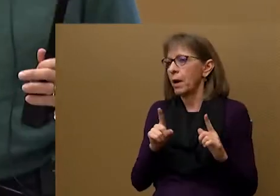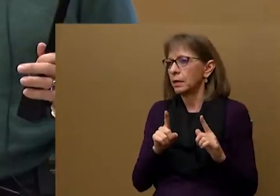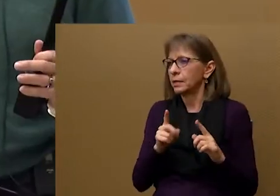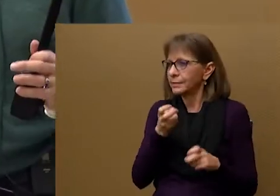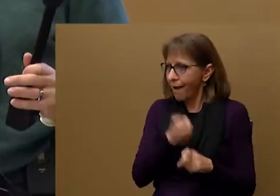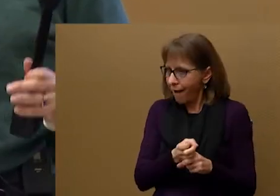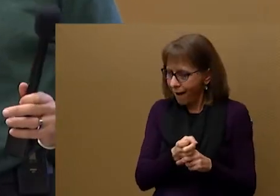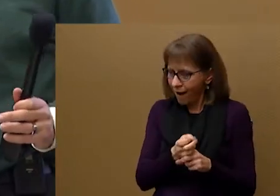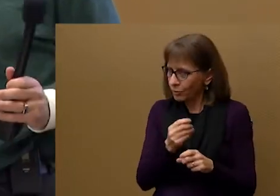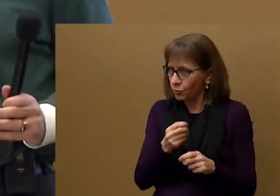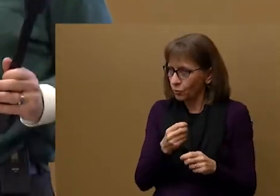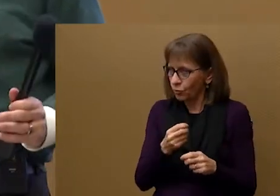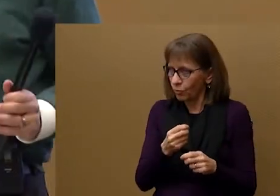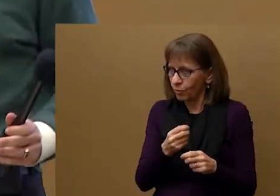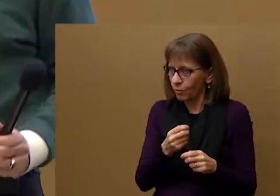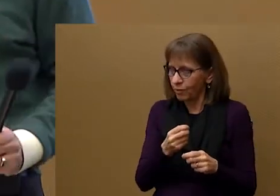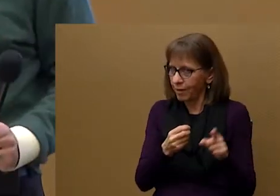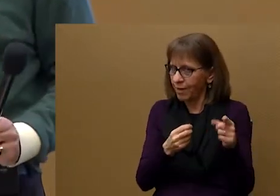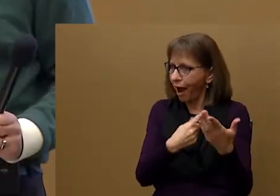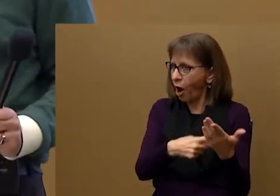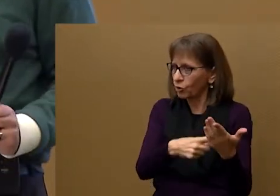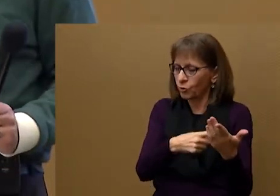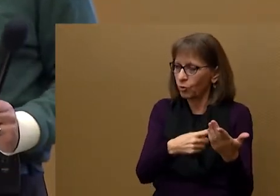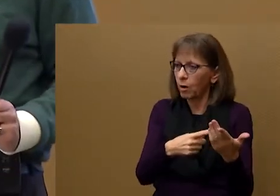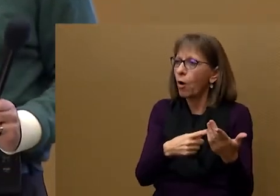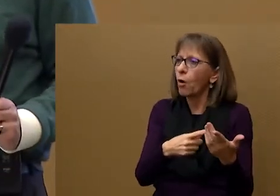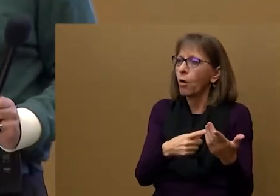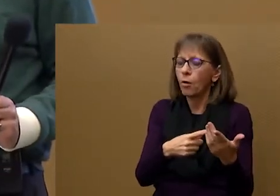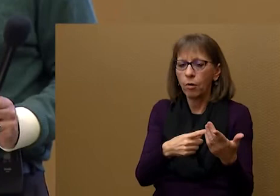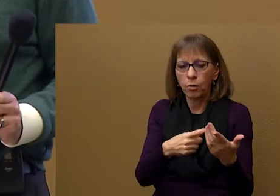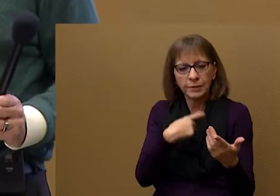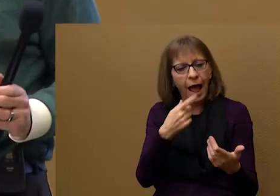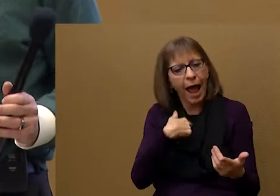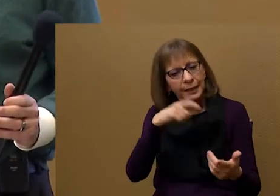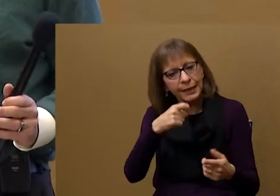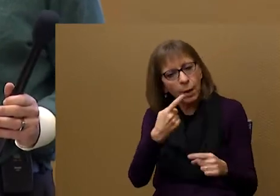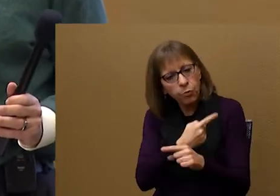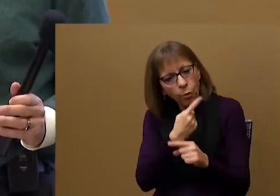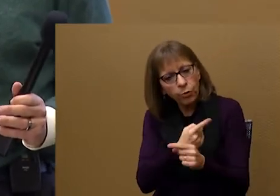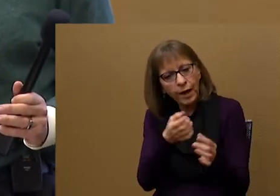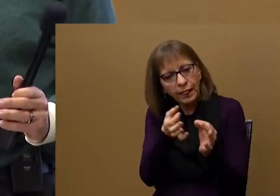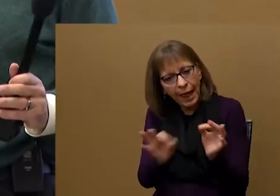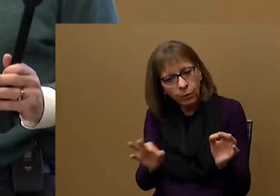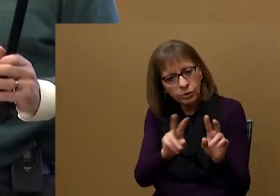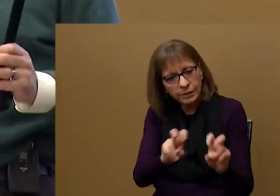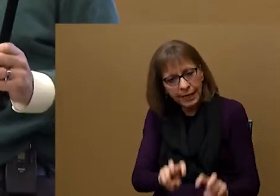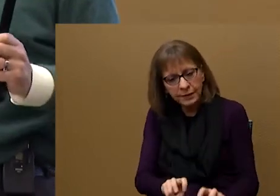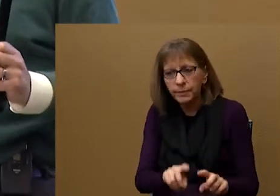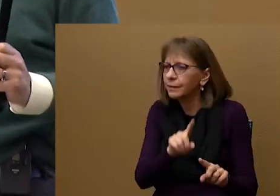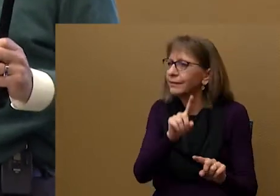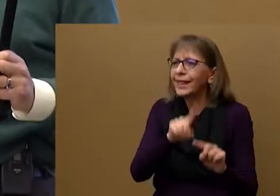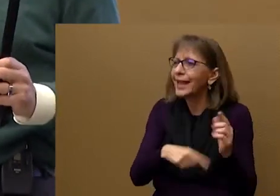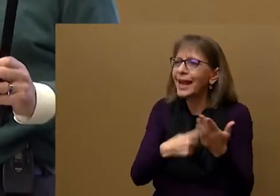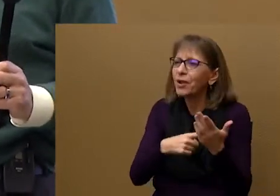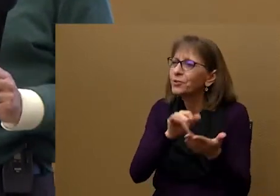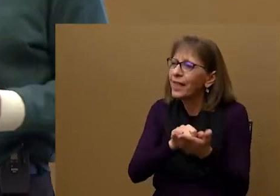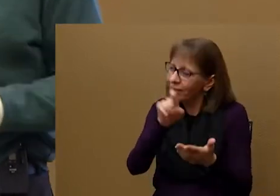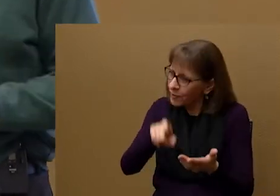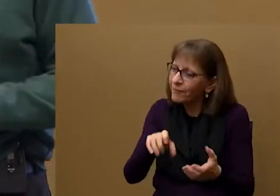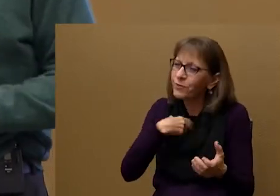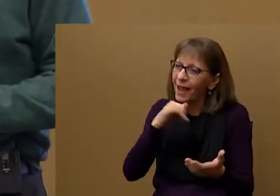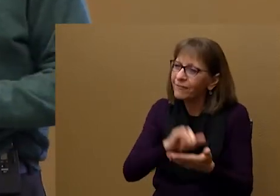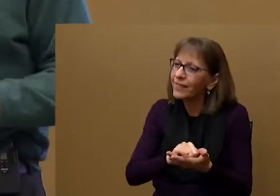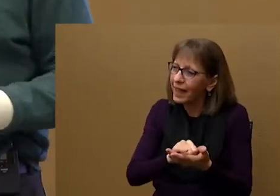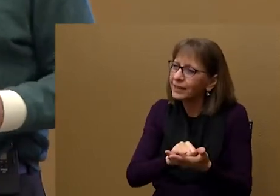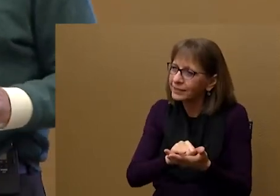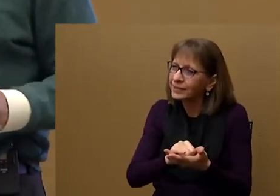too. But it's hard to argue that there shouldn't be an appropriate language assessment. I would start there. I would try to connect also to